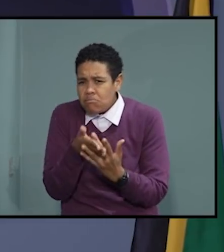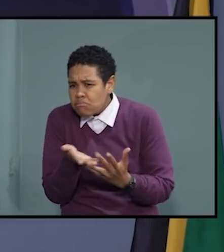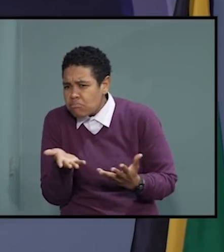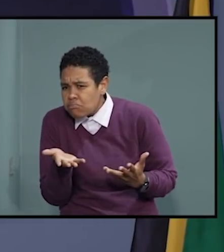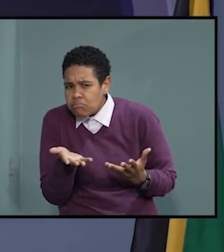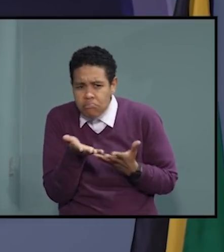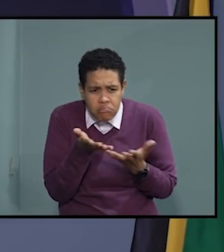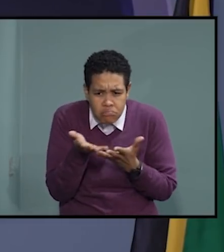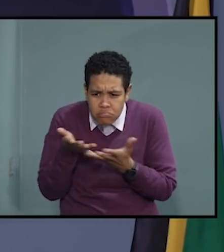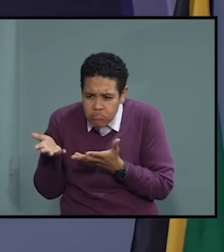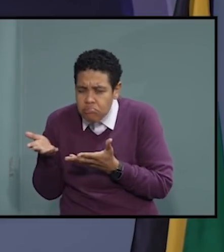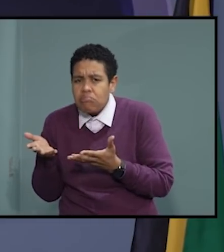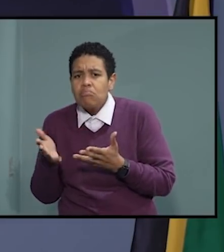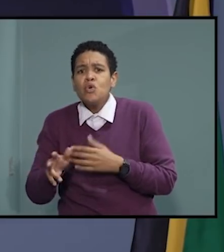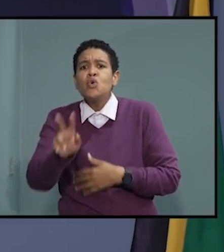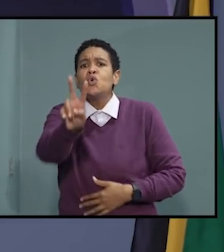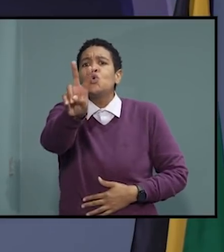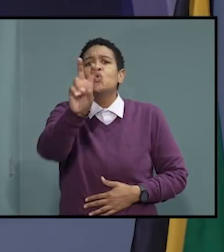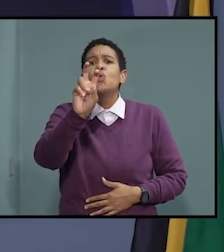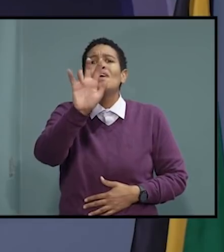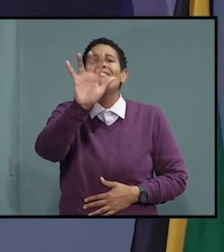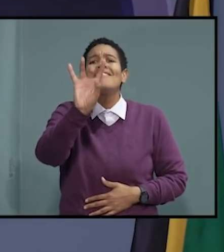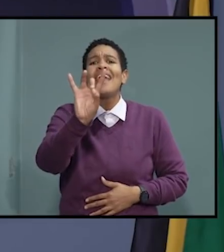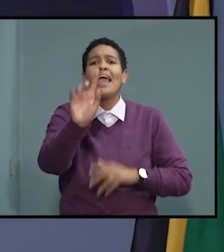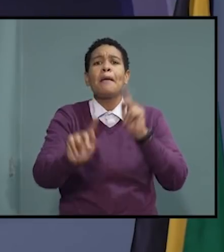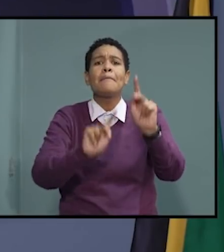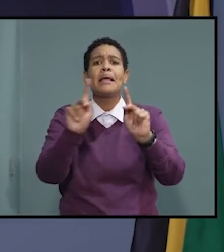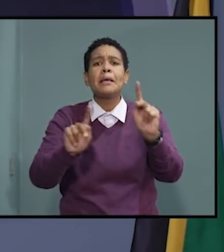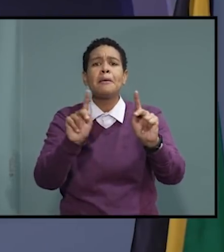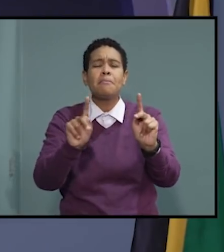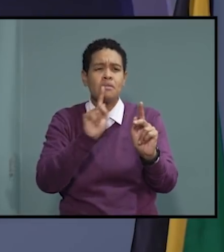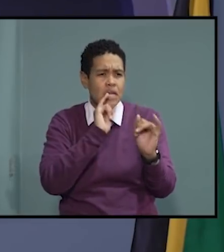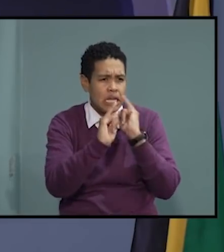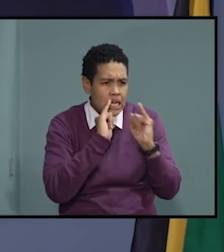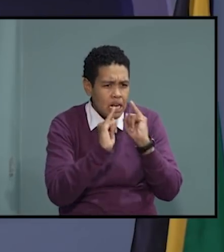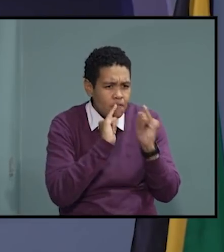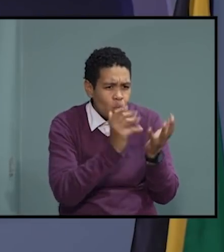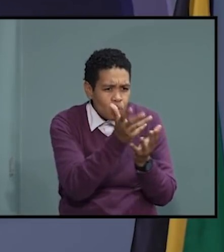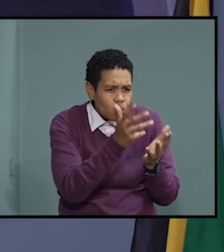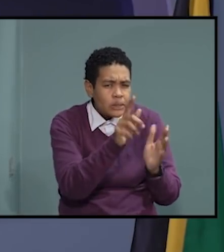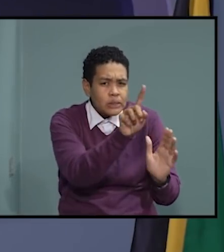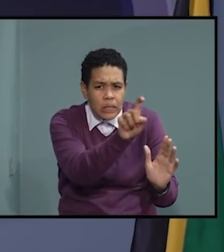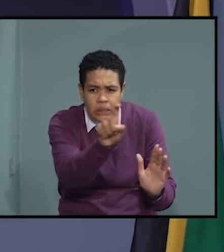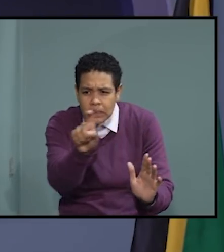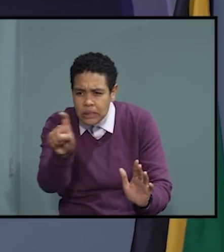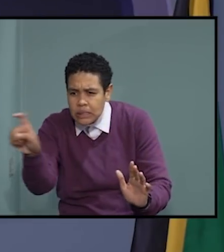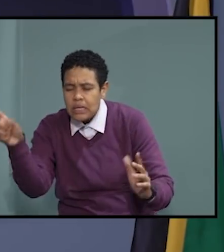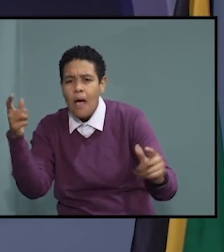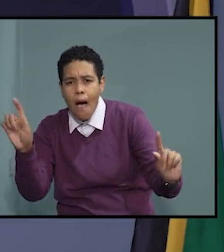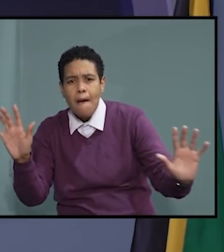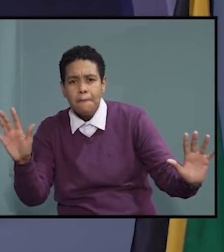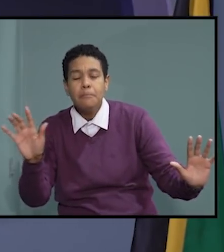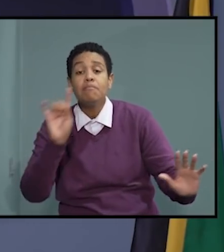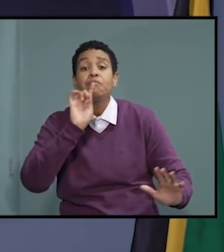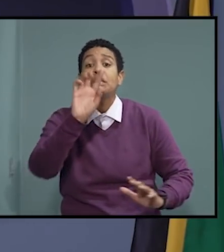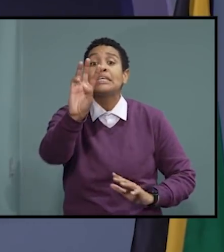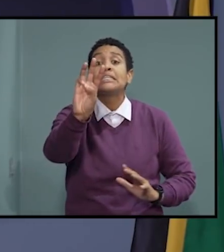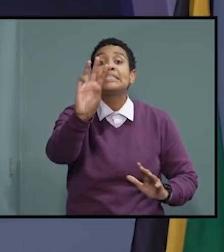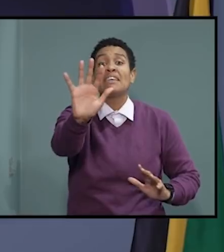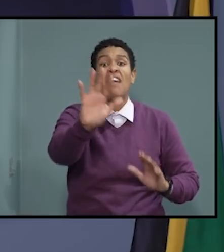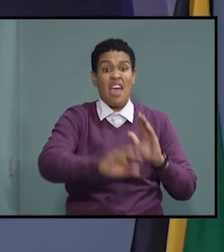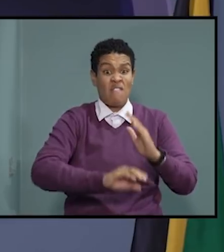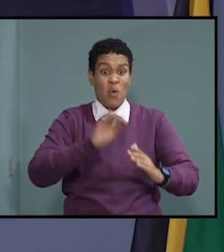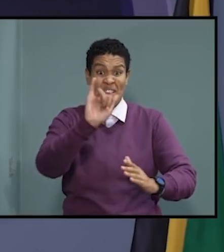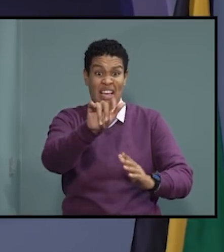258 individuals have been interviewed and sampled. 65 of